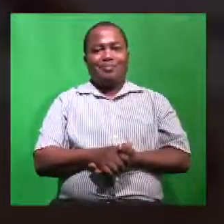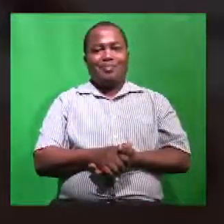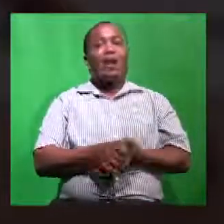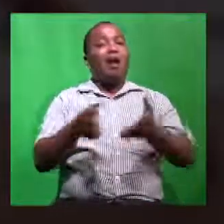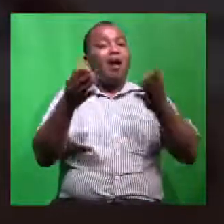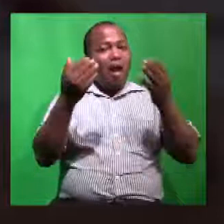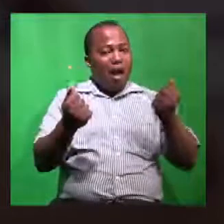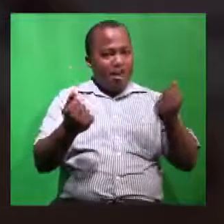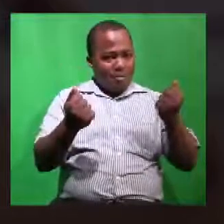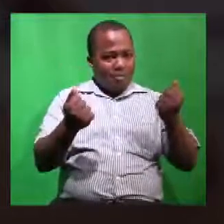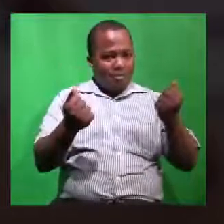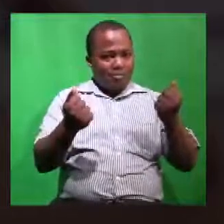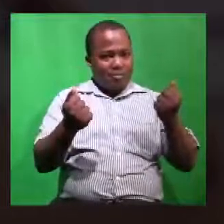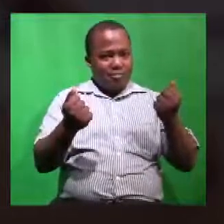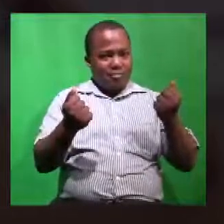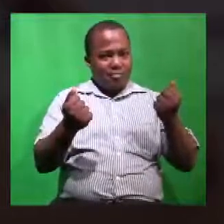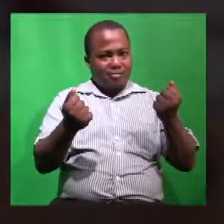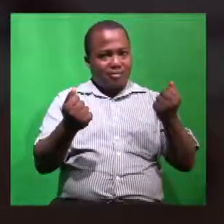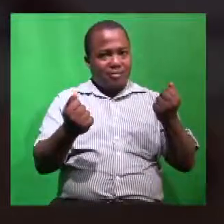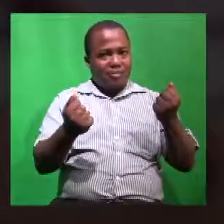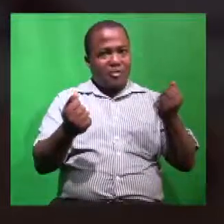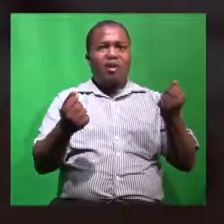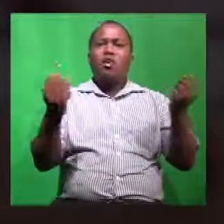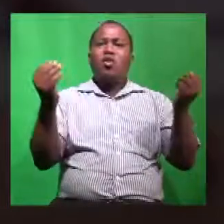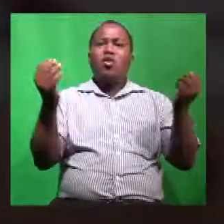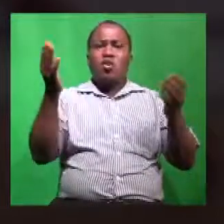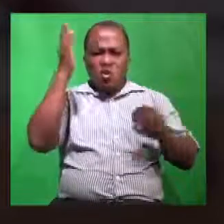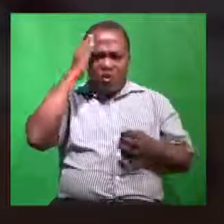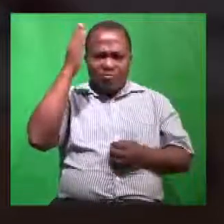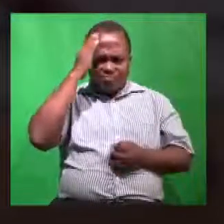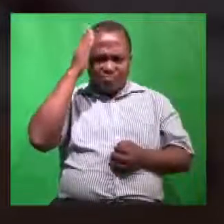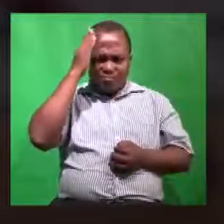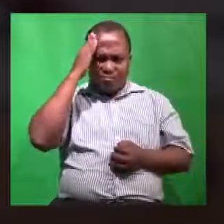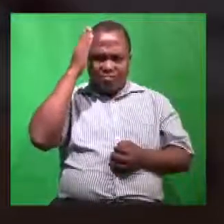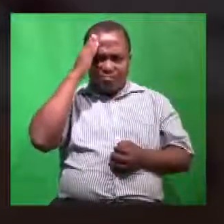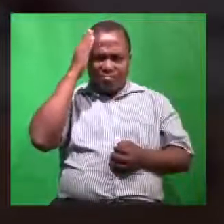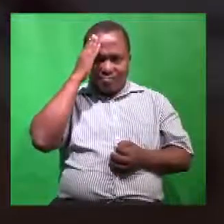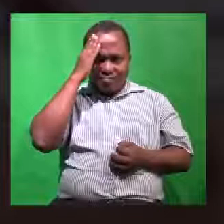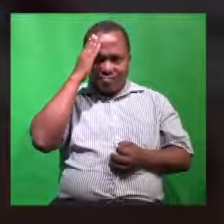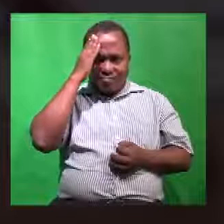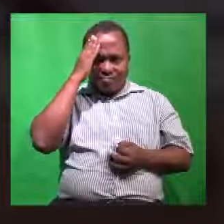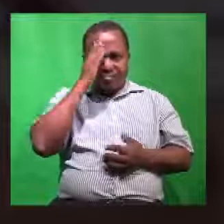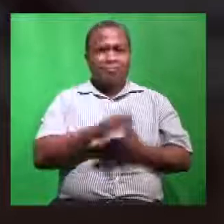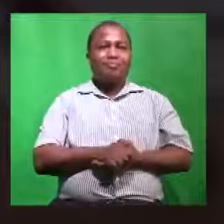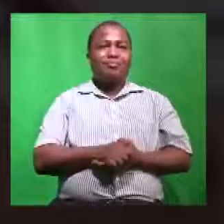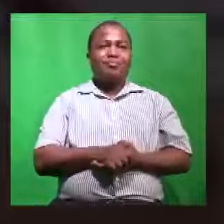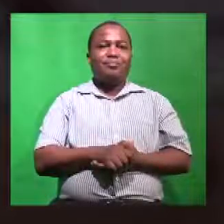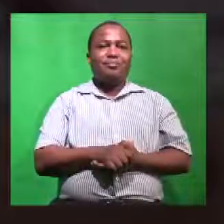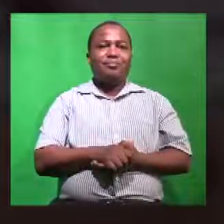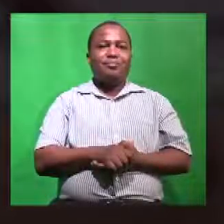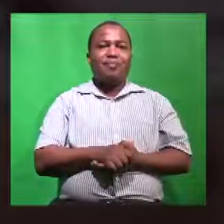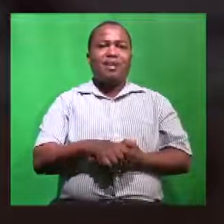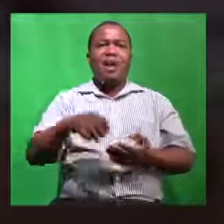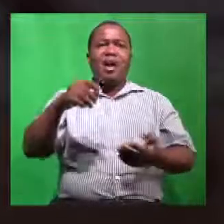be able to learn and to know, or to get, or to conceptualize